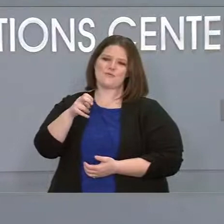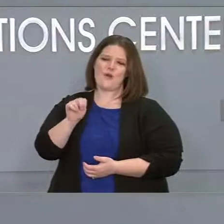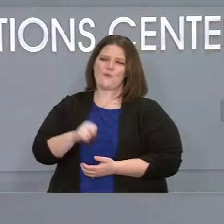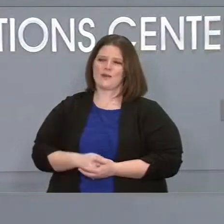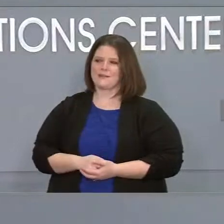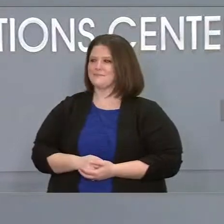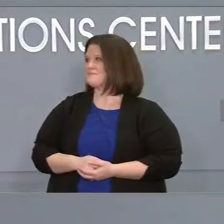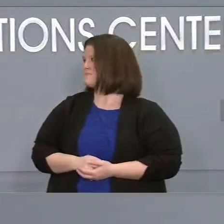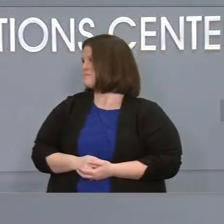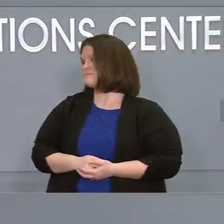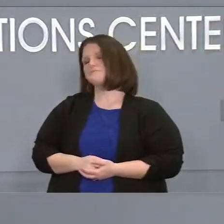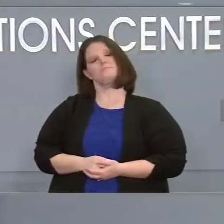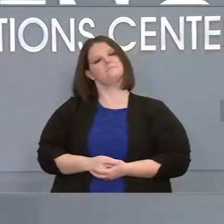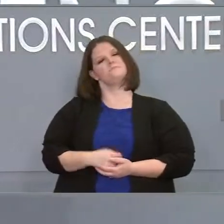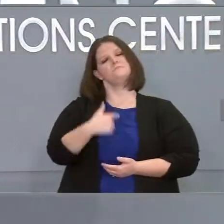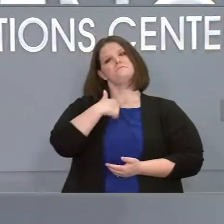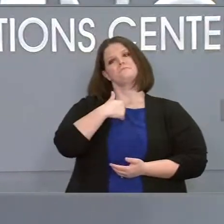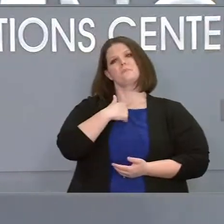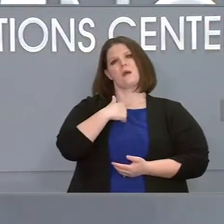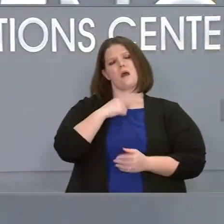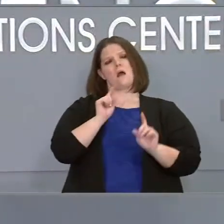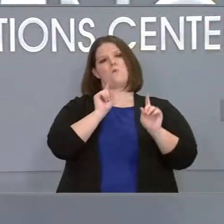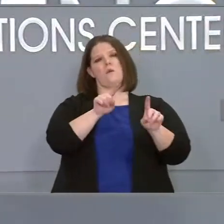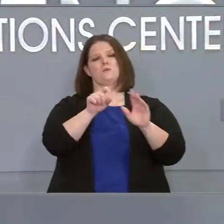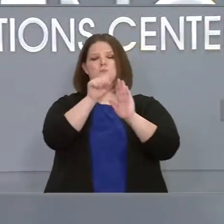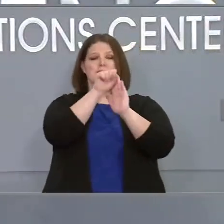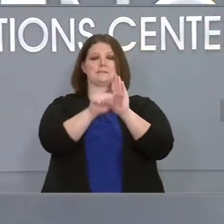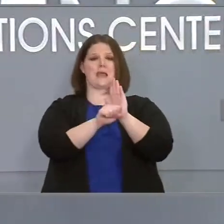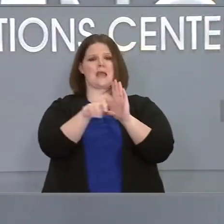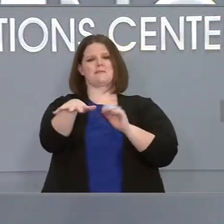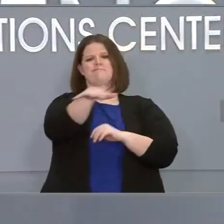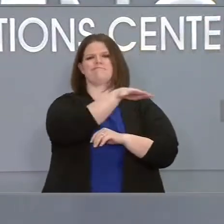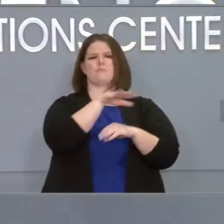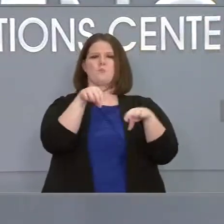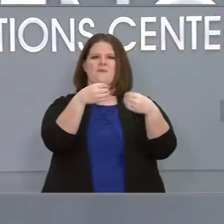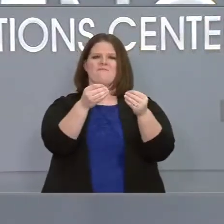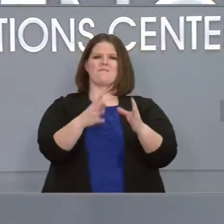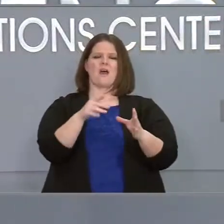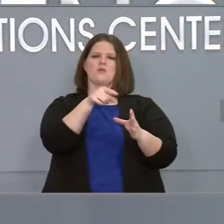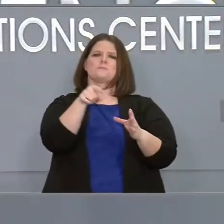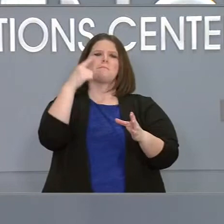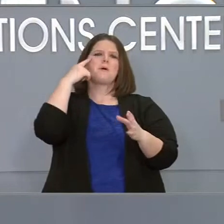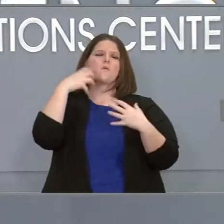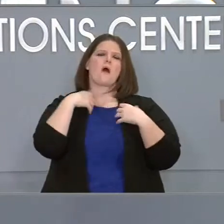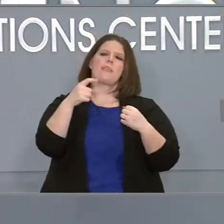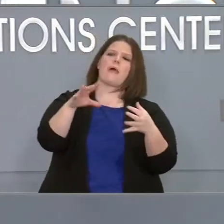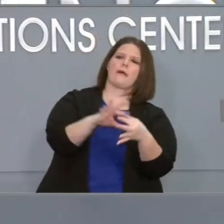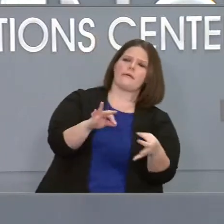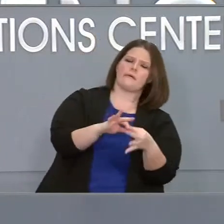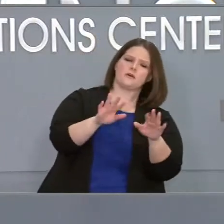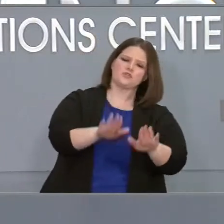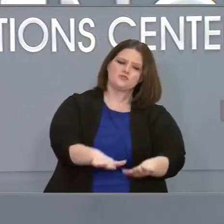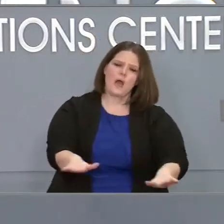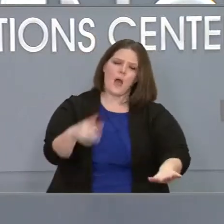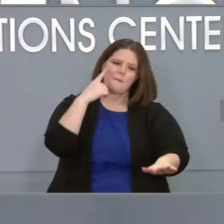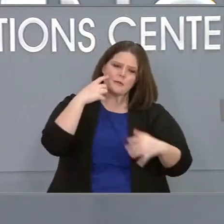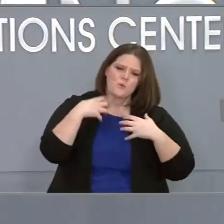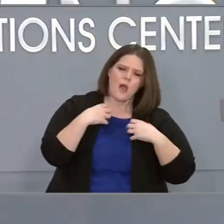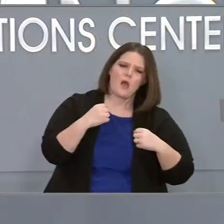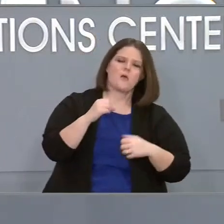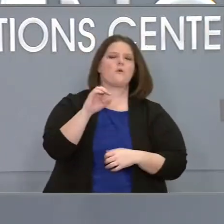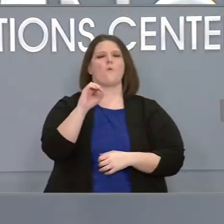I was at the state mental health providers meeting last week, and there was a lot of talk about child mental health services and